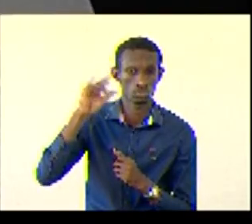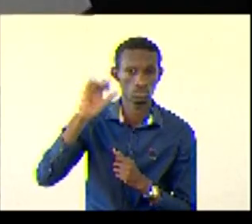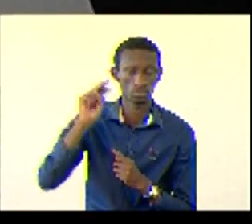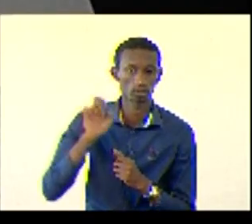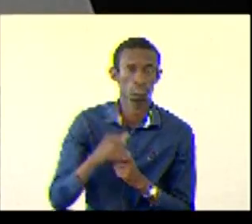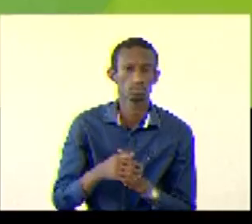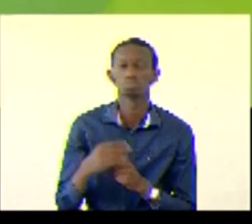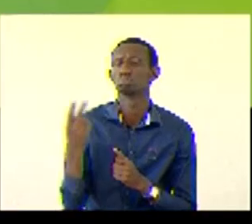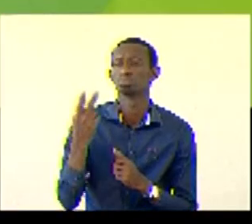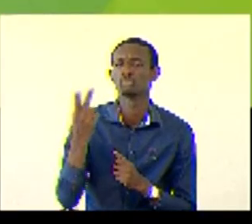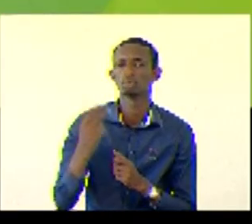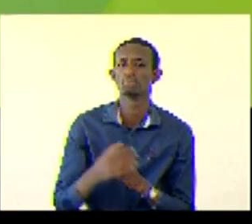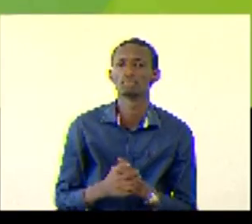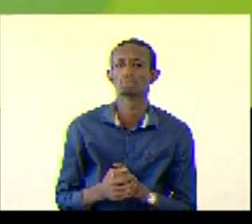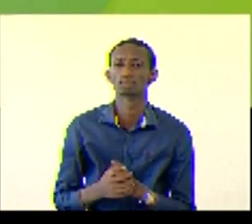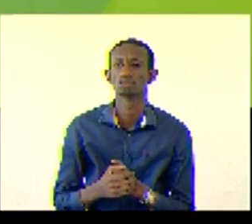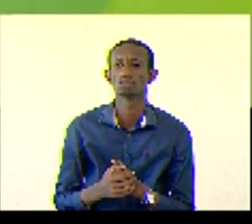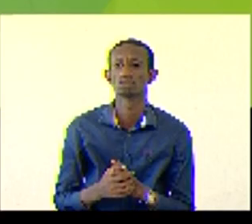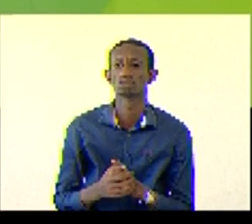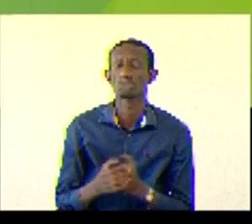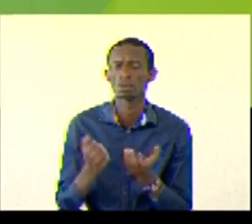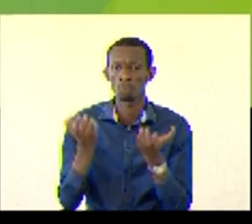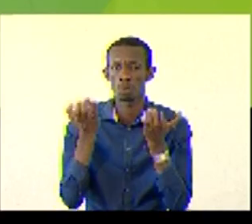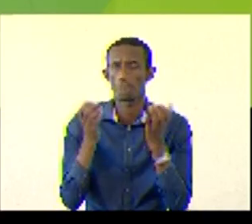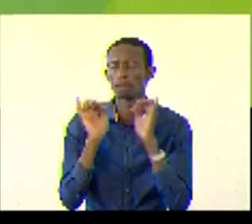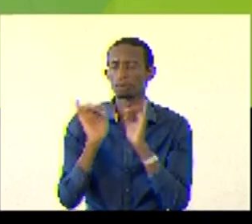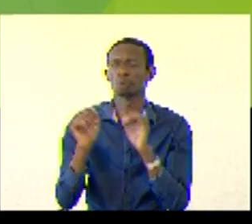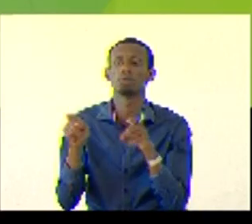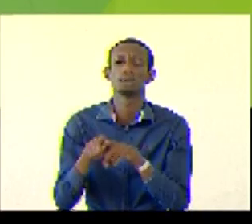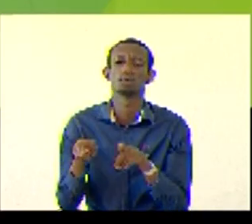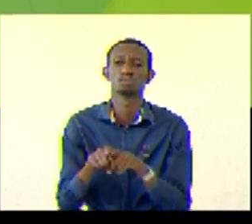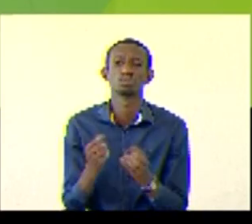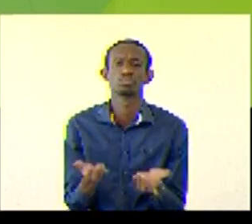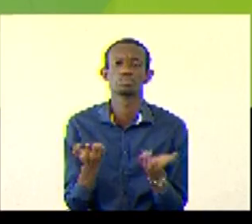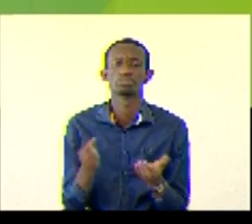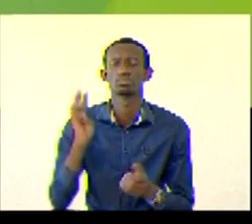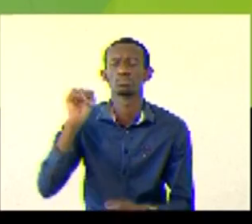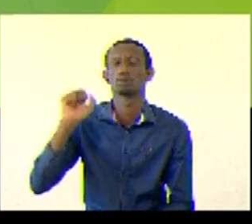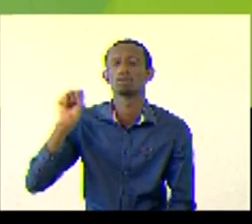reaction, the mass remained constant. Why?